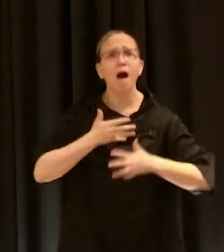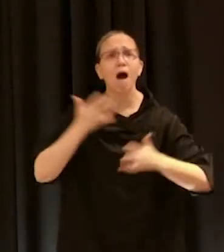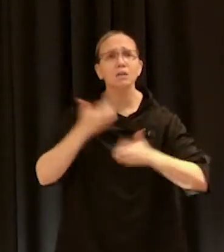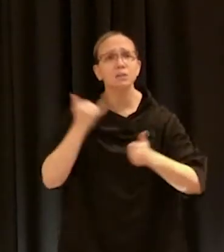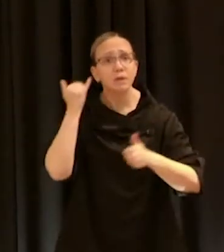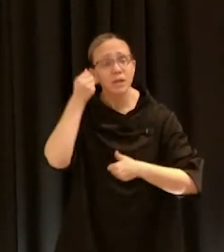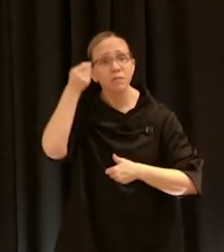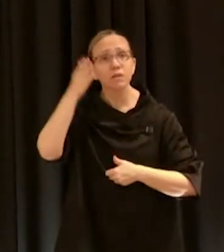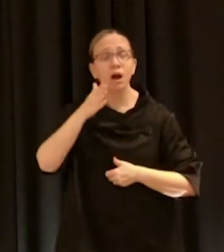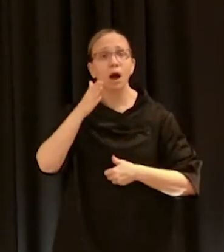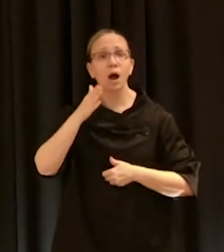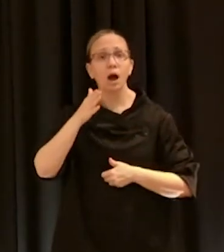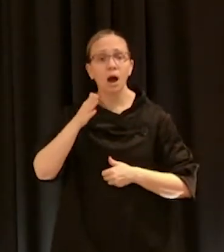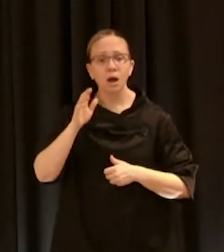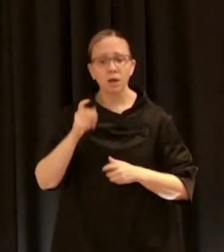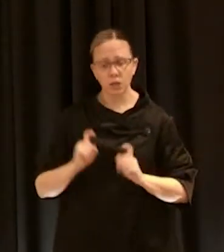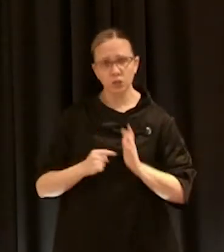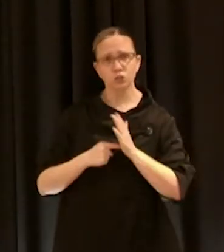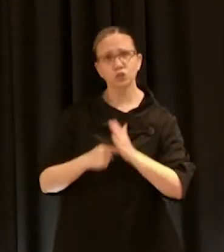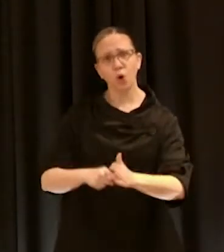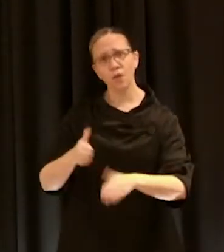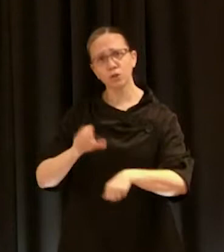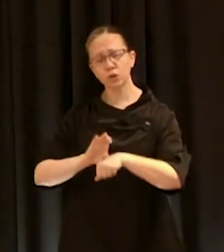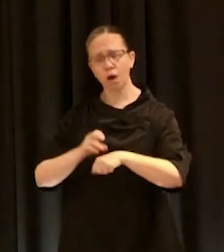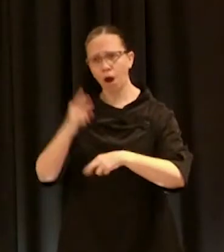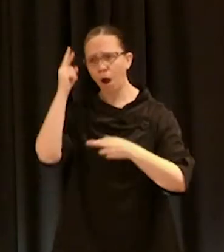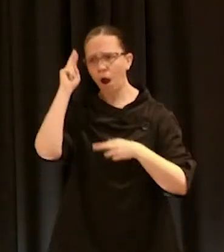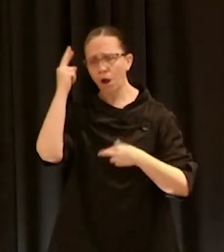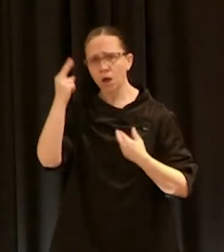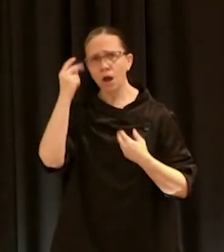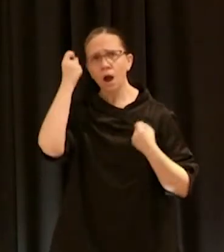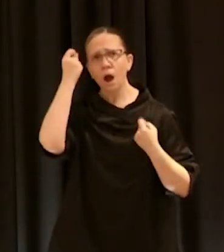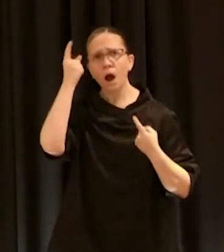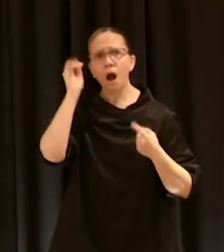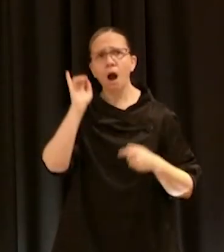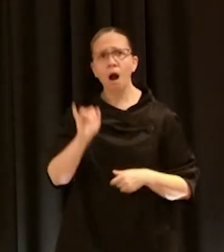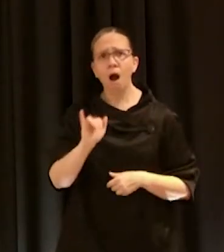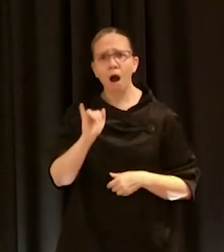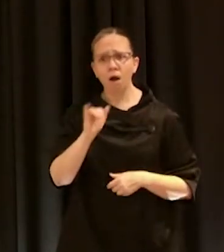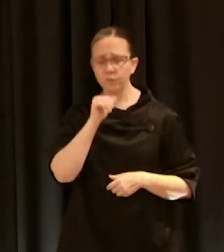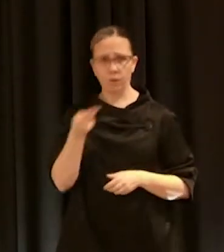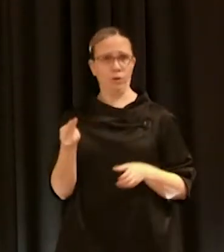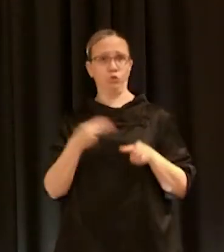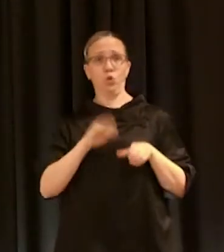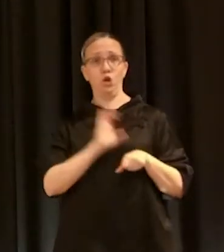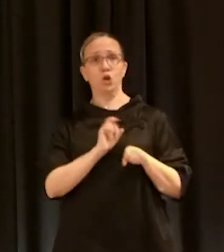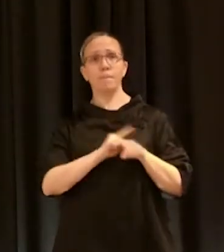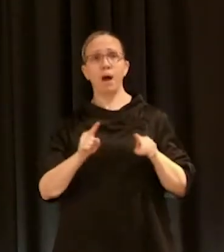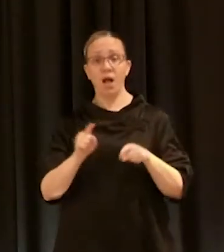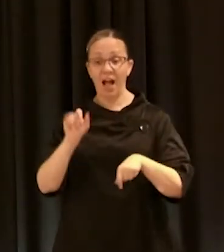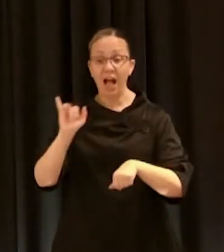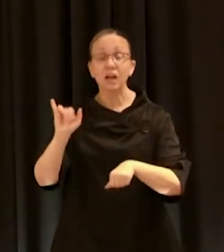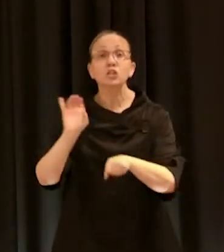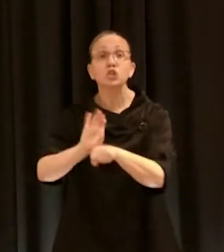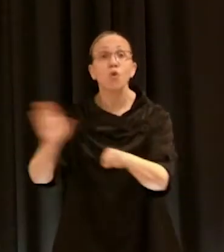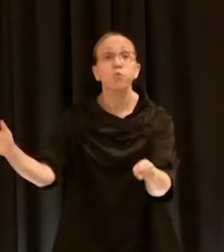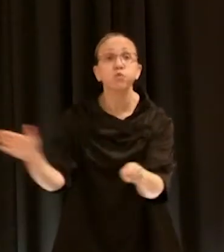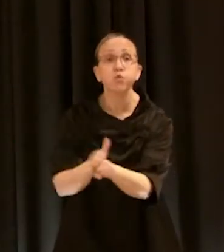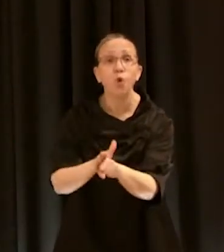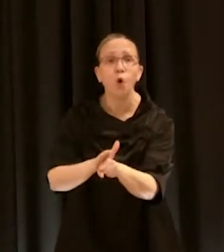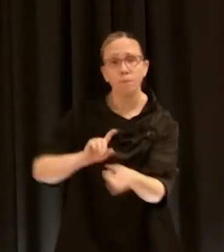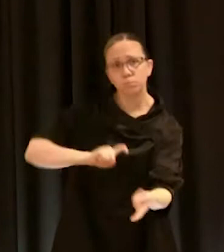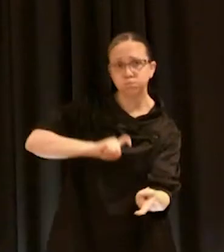if God opened up that revelation to other churches and they would never even come to our church, but the whole church would